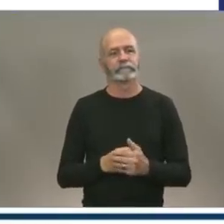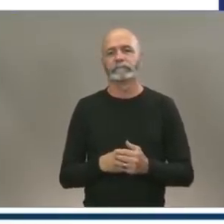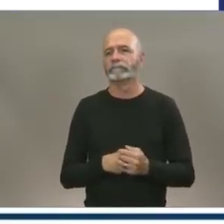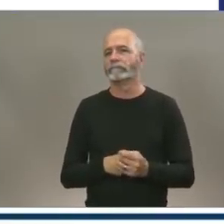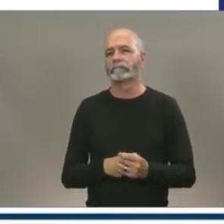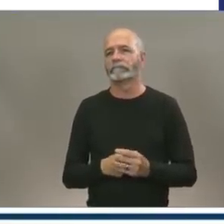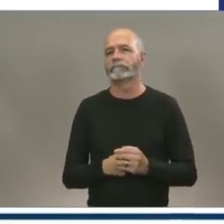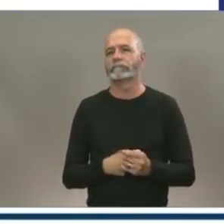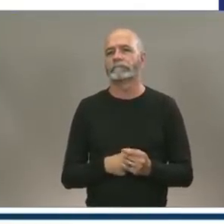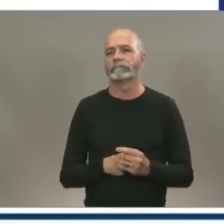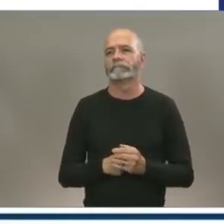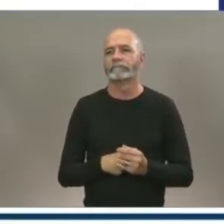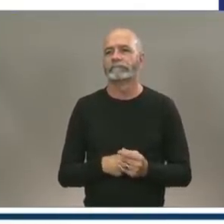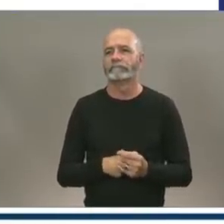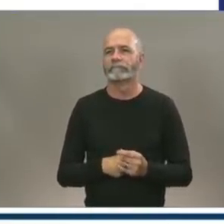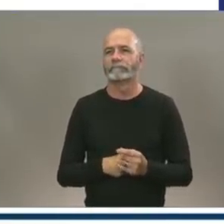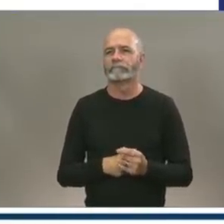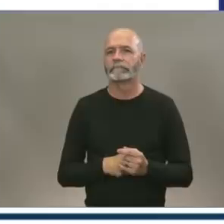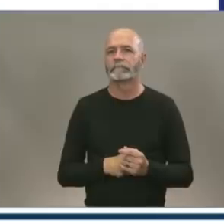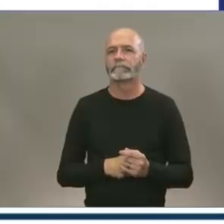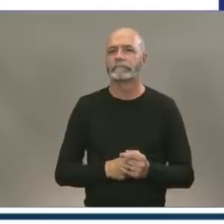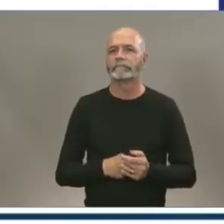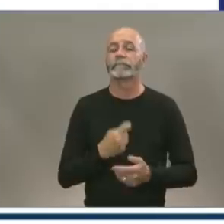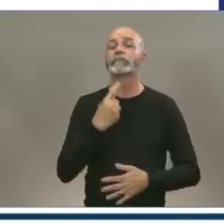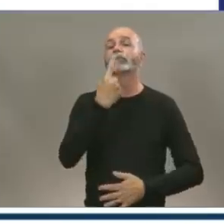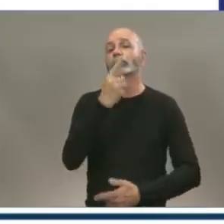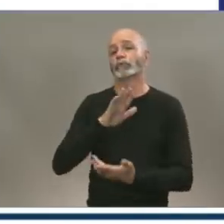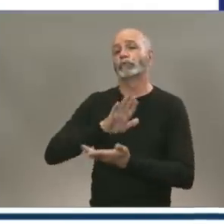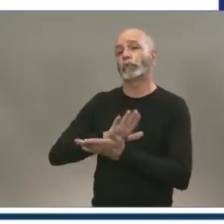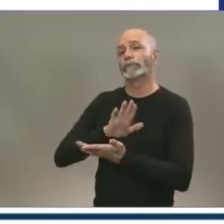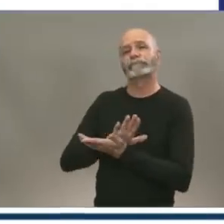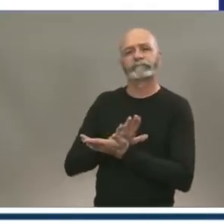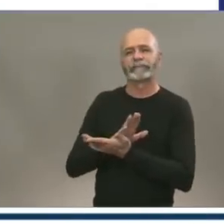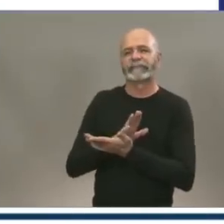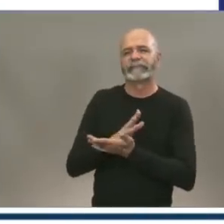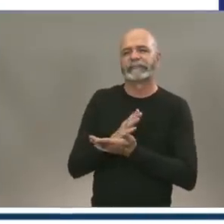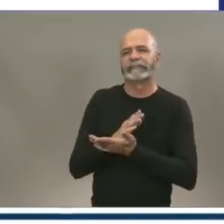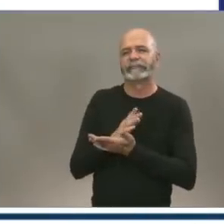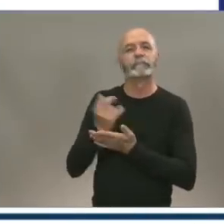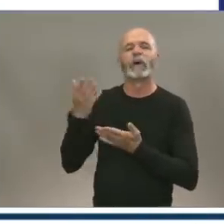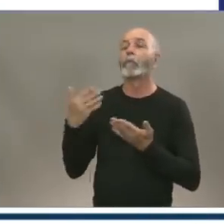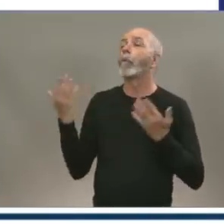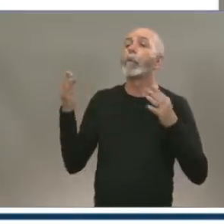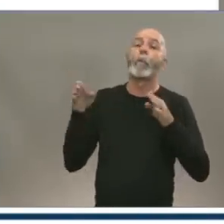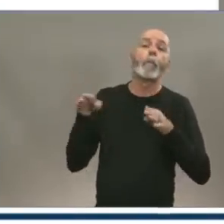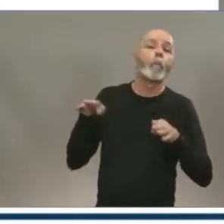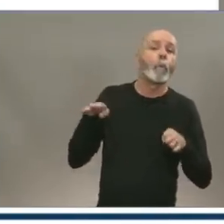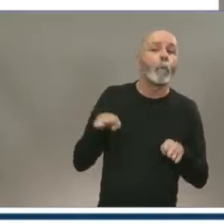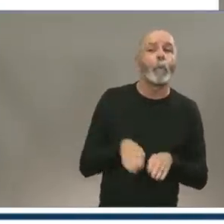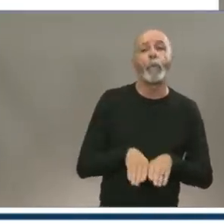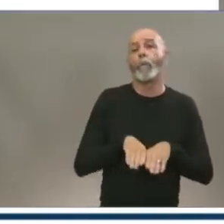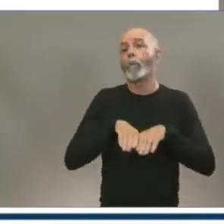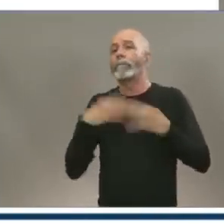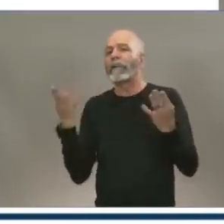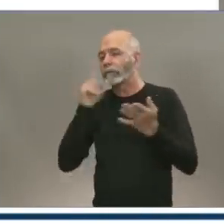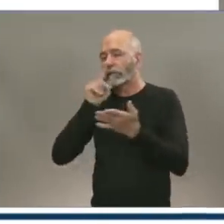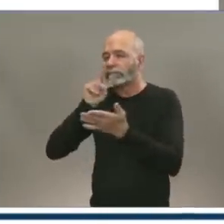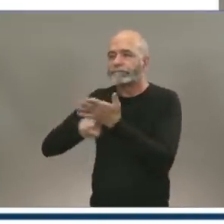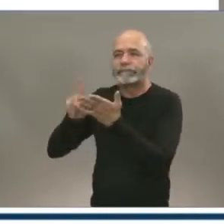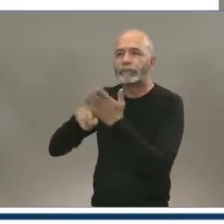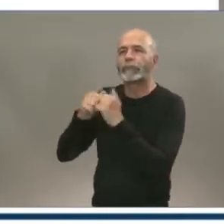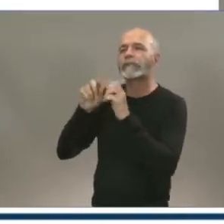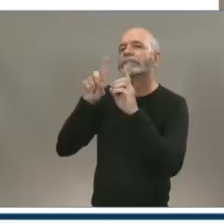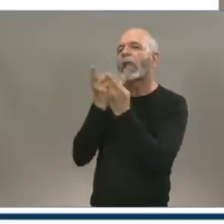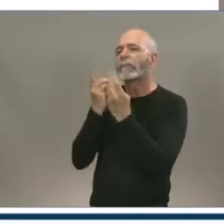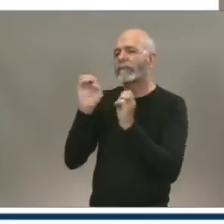yesterday. I was that it was planned to open today. I haven't heard anything differently. Nothing further on that. You'd have to check with education, but I